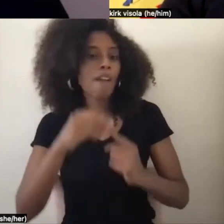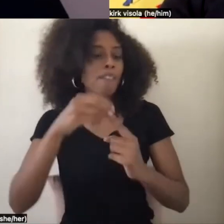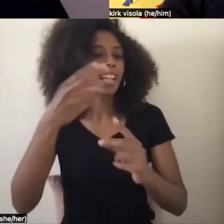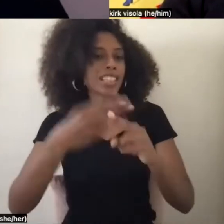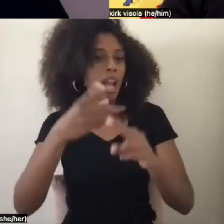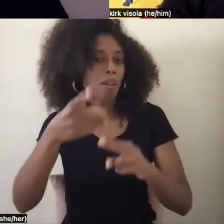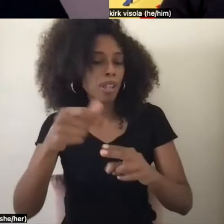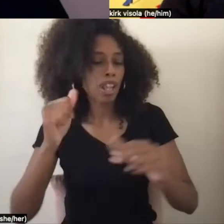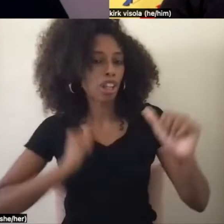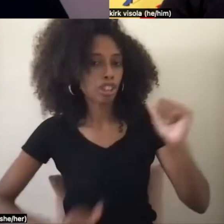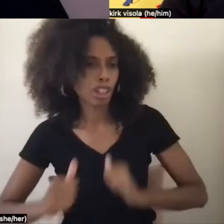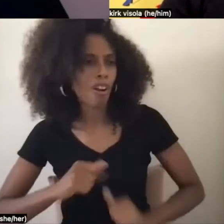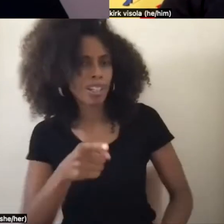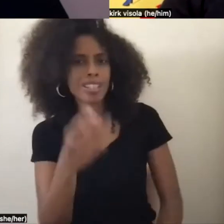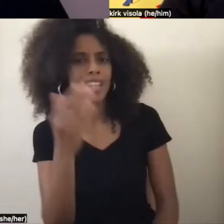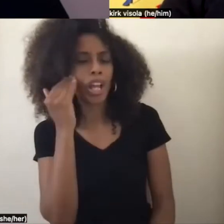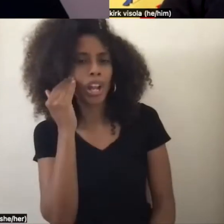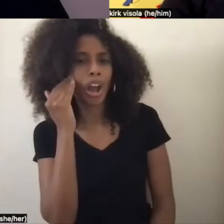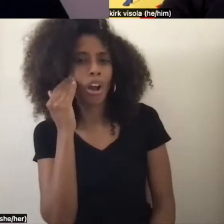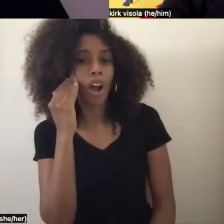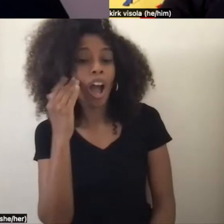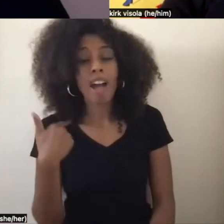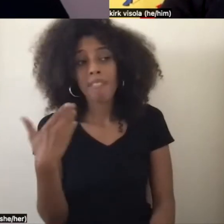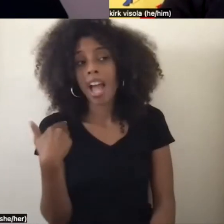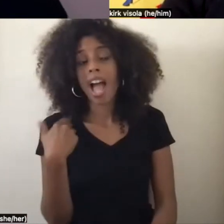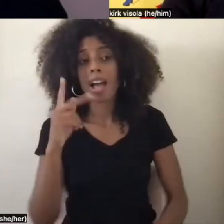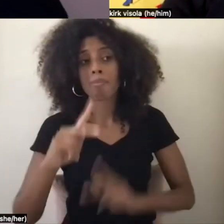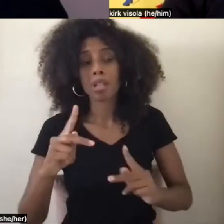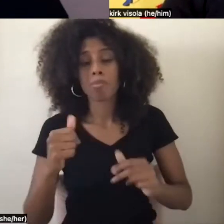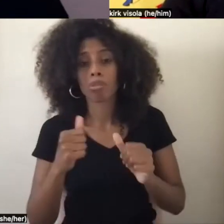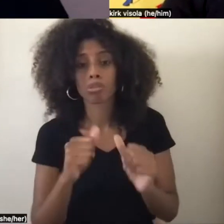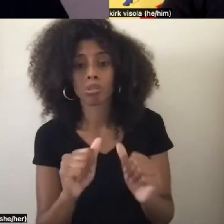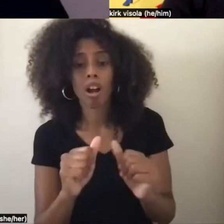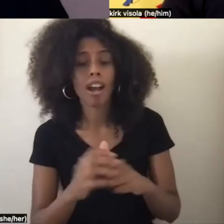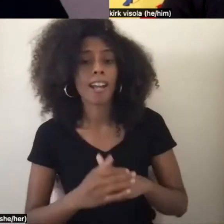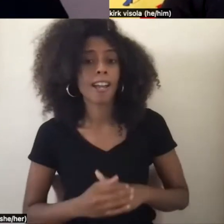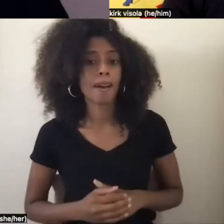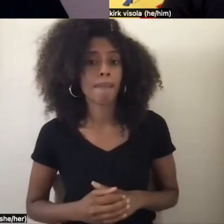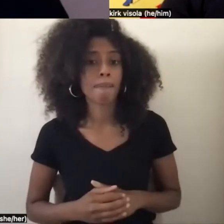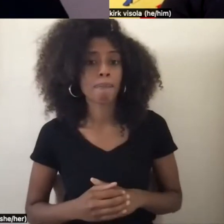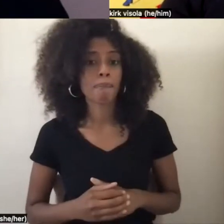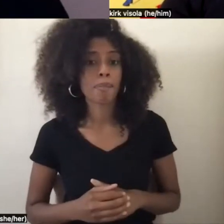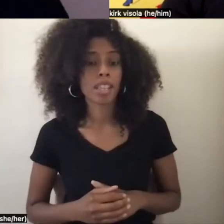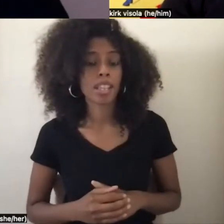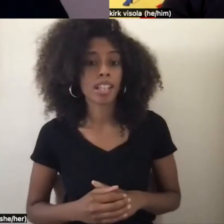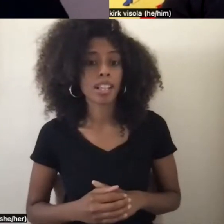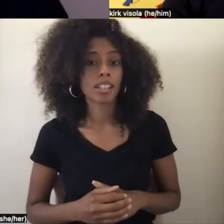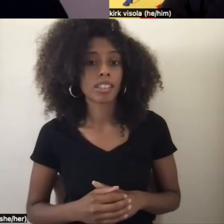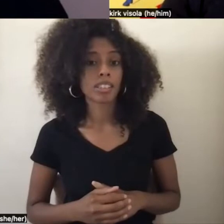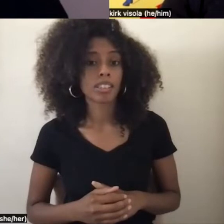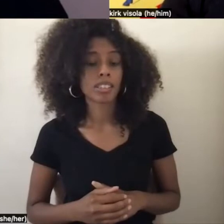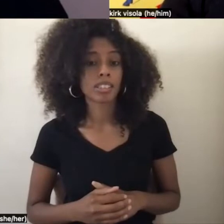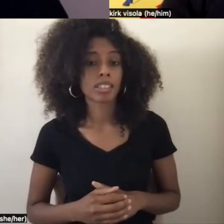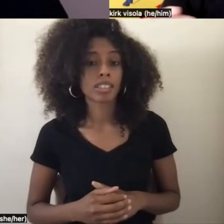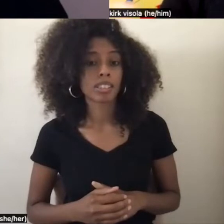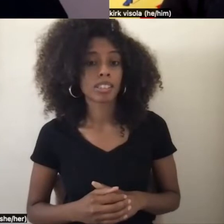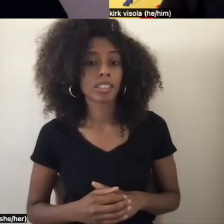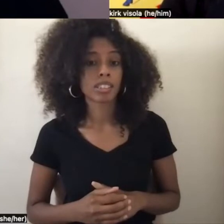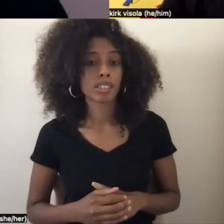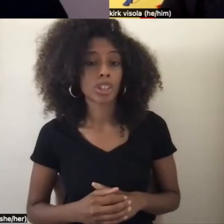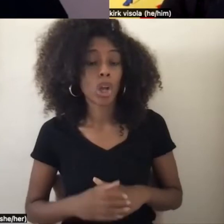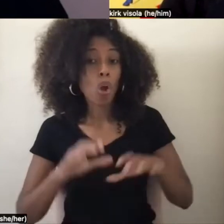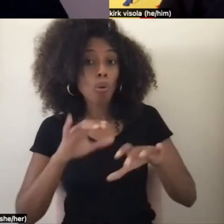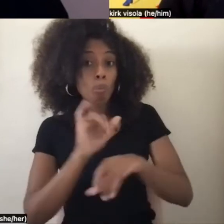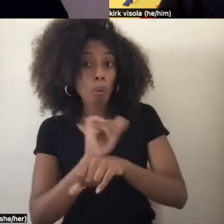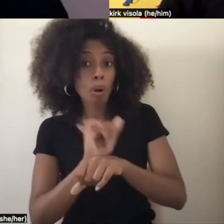to nickel and dime me on work that needed to be done, and automatically that's a no-no for